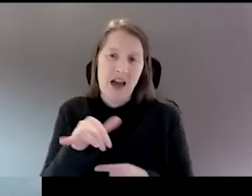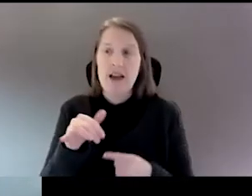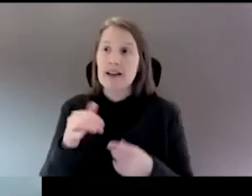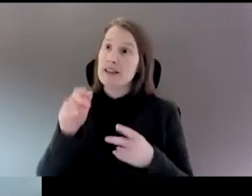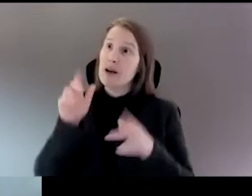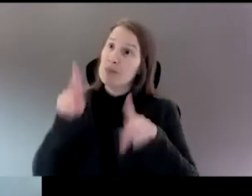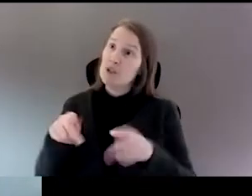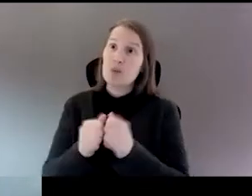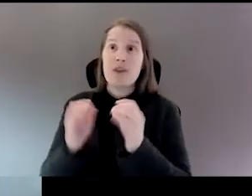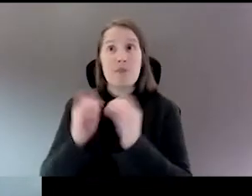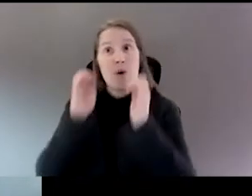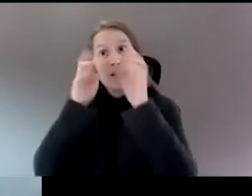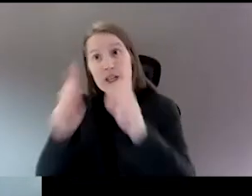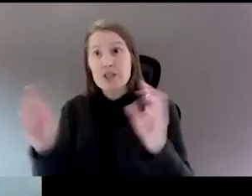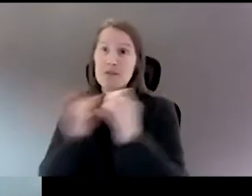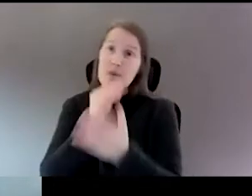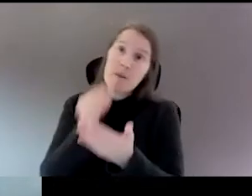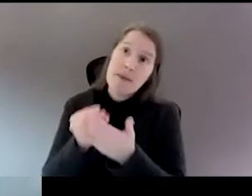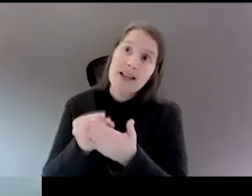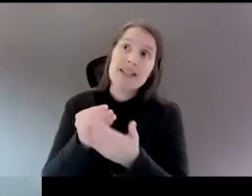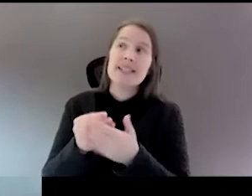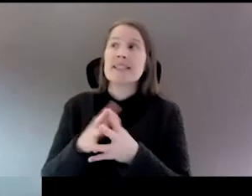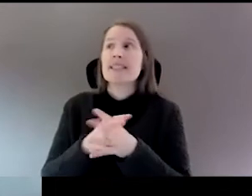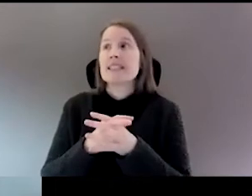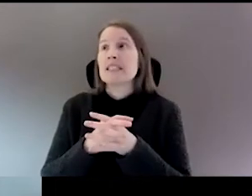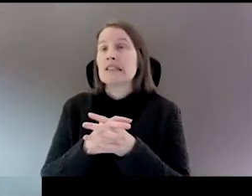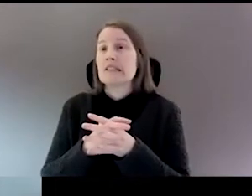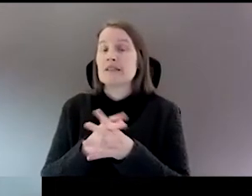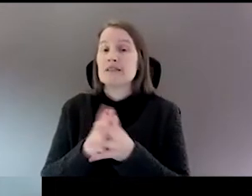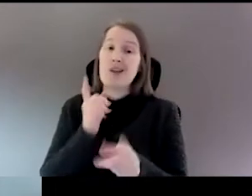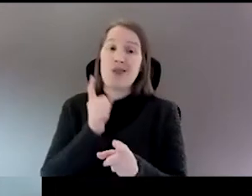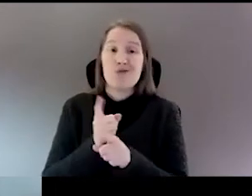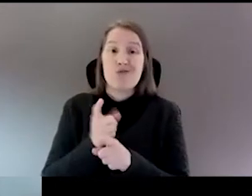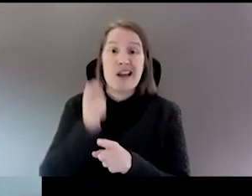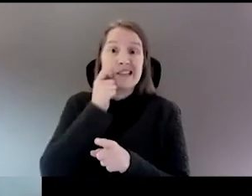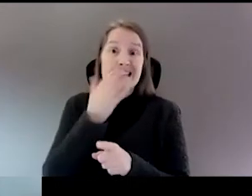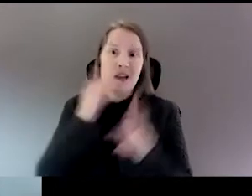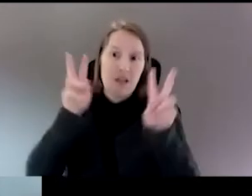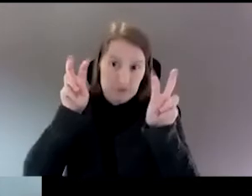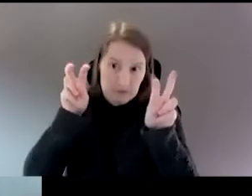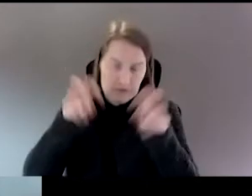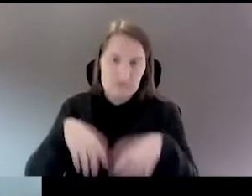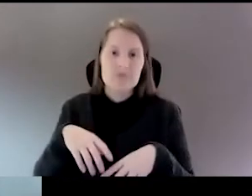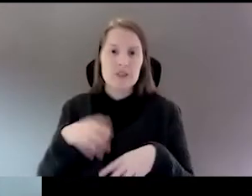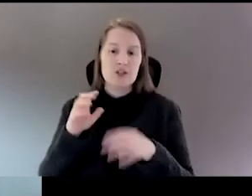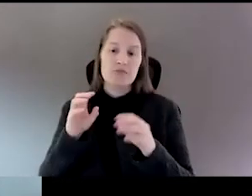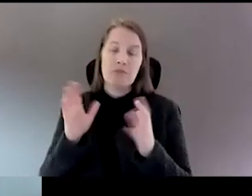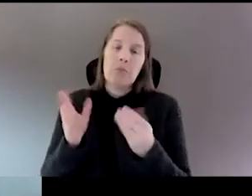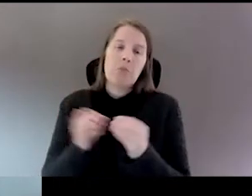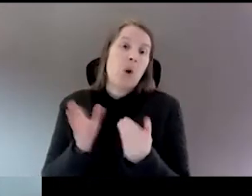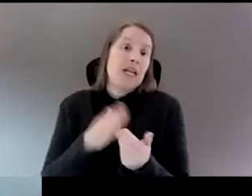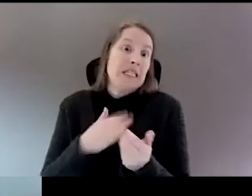more money, the right skin color, whatever race, has an easier time of it than other people.